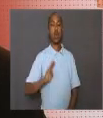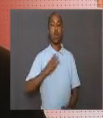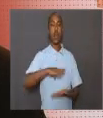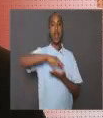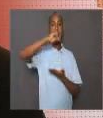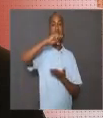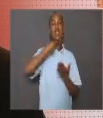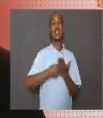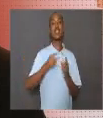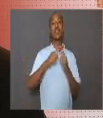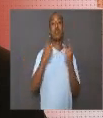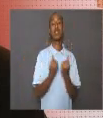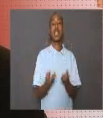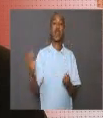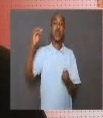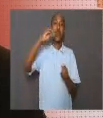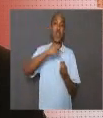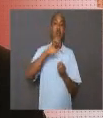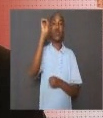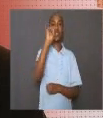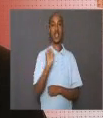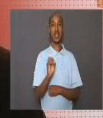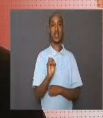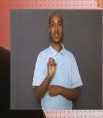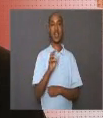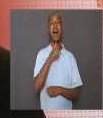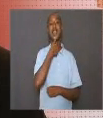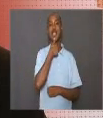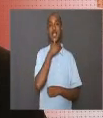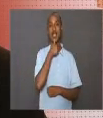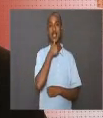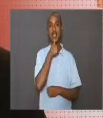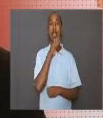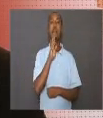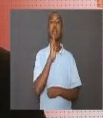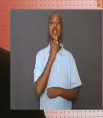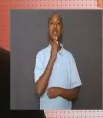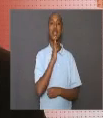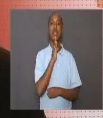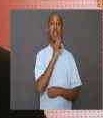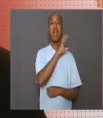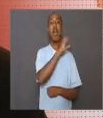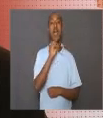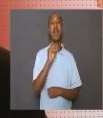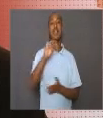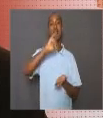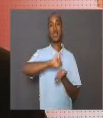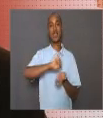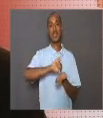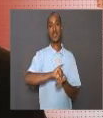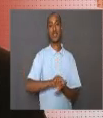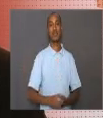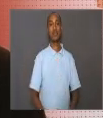learned that these groups include oxides, acids, bases, and